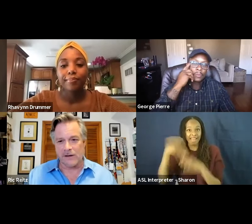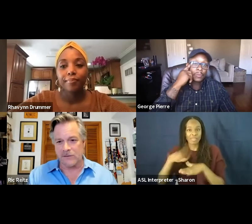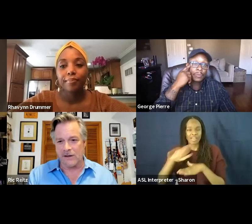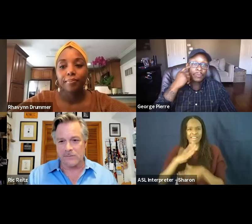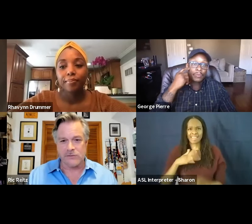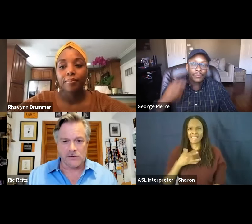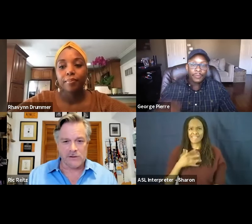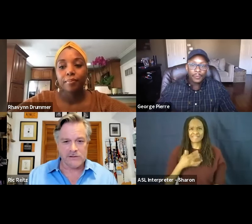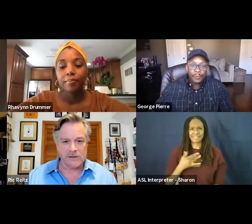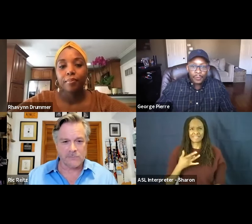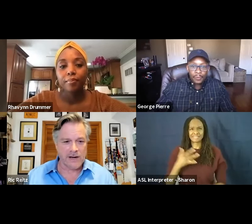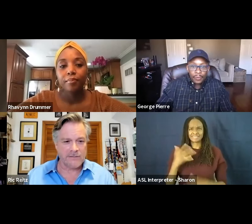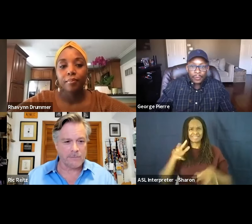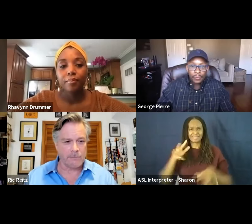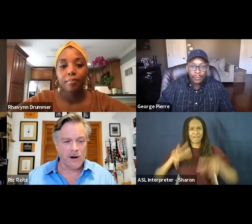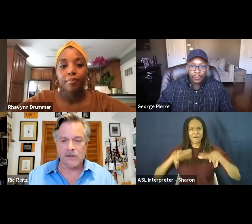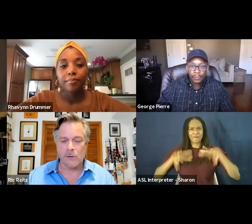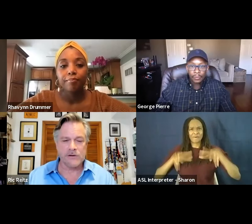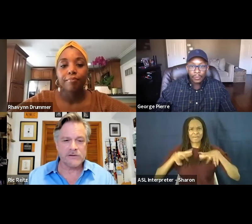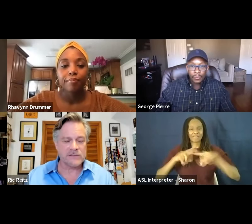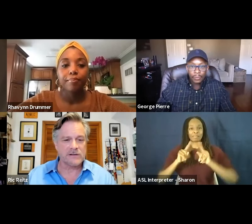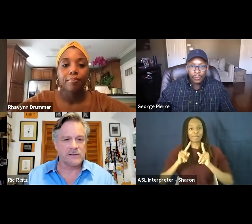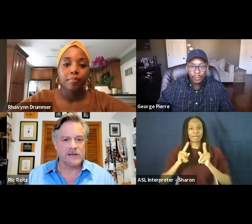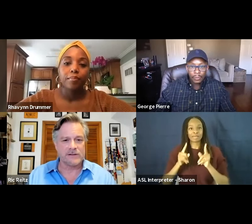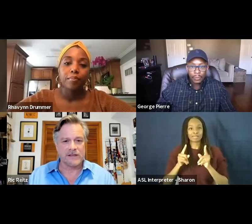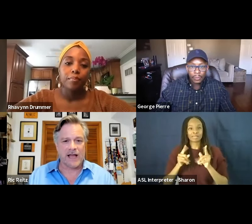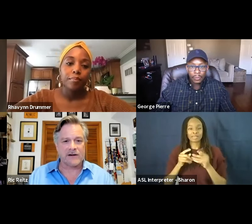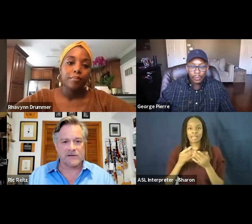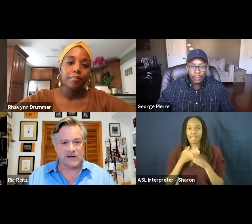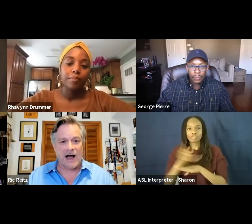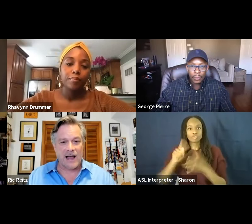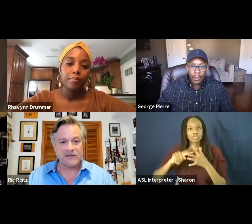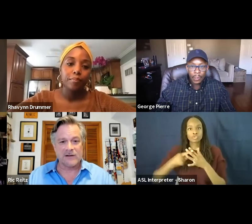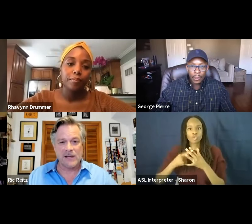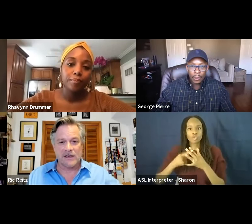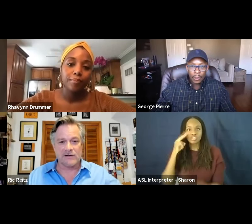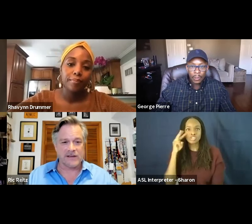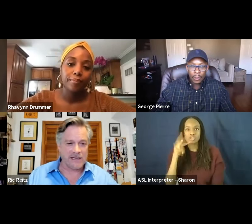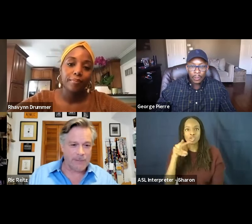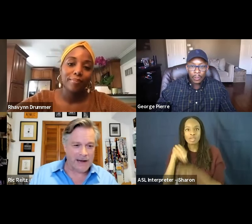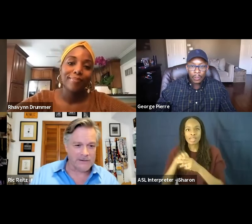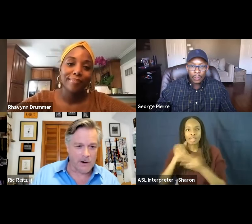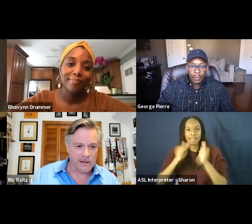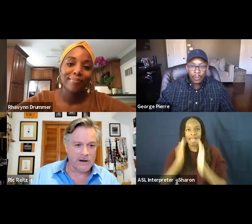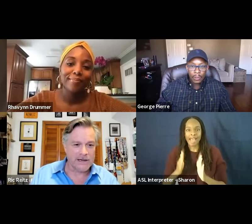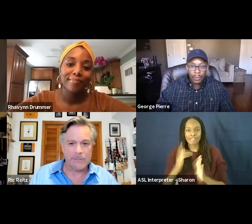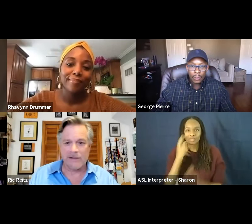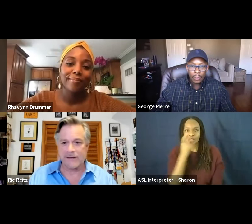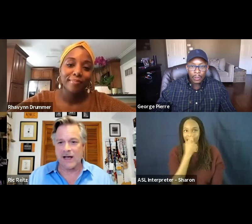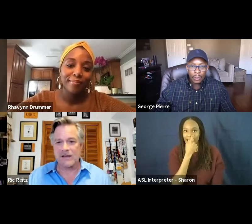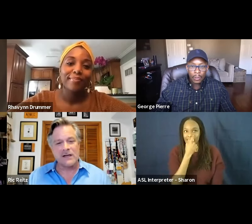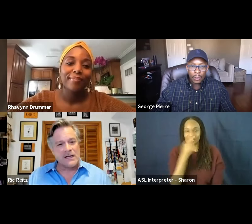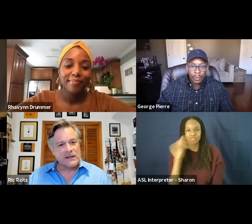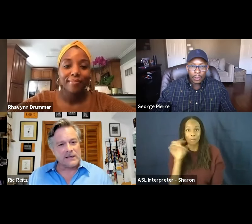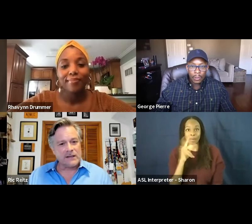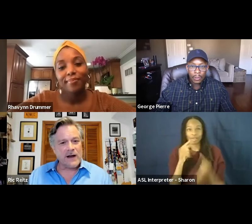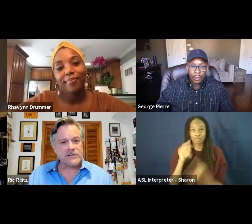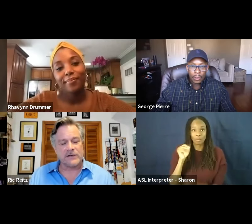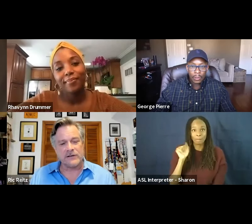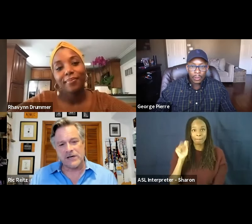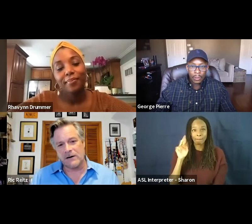to, as George and Rhavynn and Mark know, once you start to look into the actor's eyes, here's the key back to Mark and talking about the eyes.